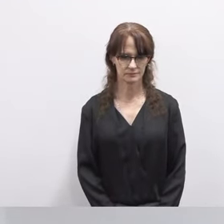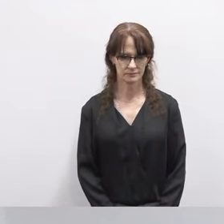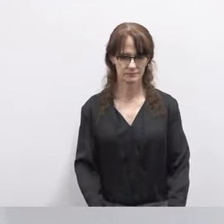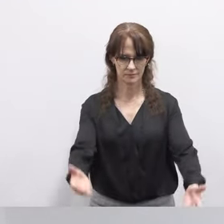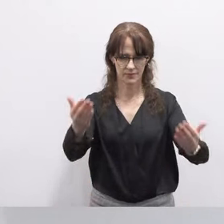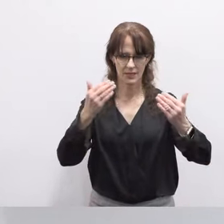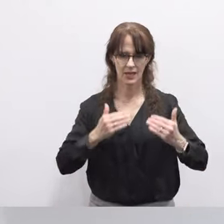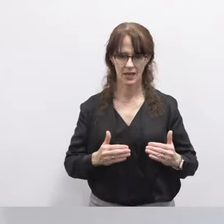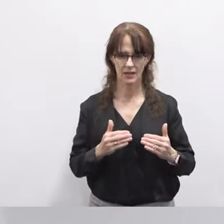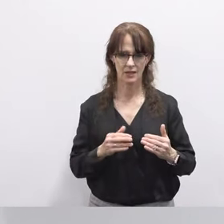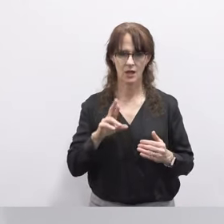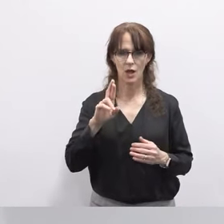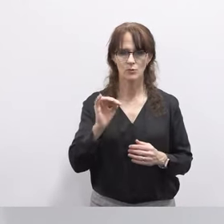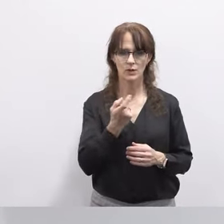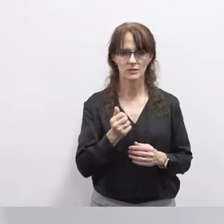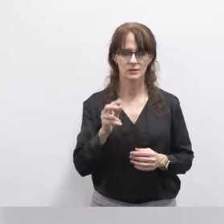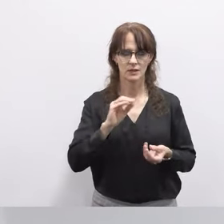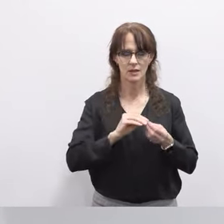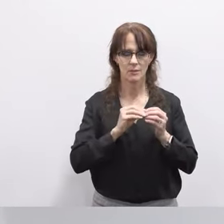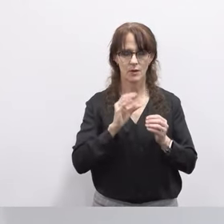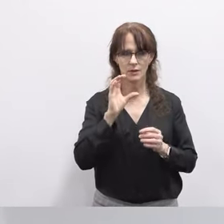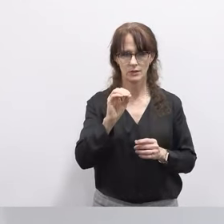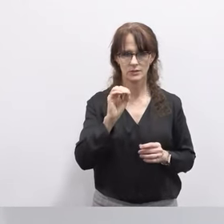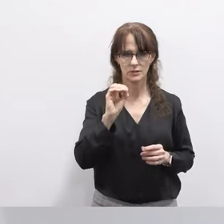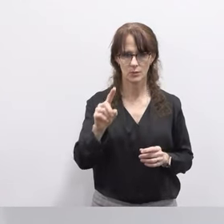Next item, resolution number